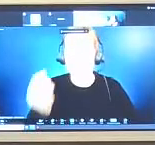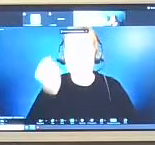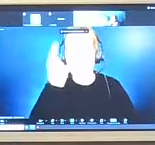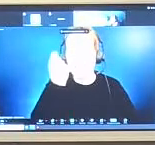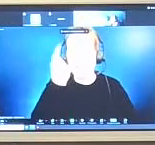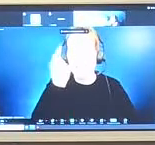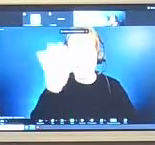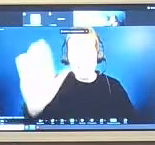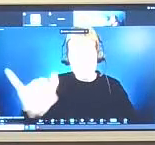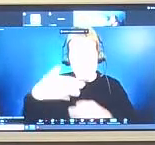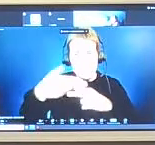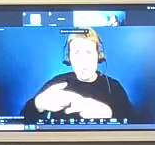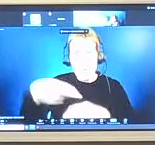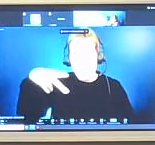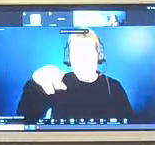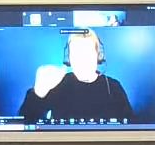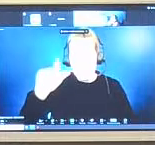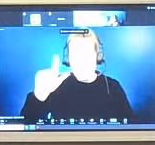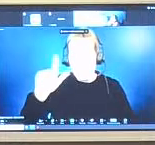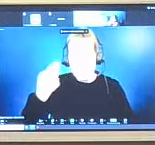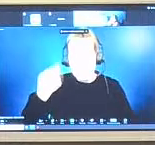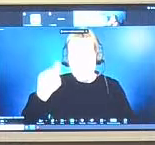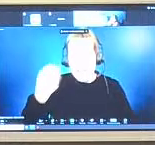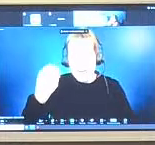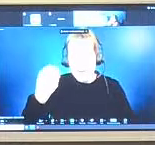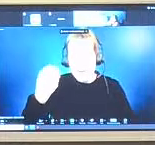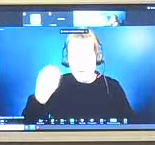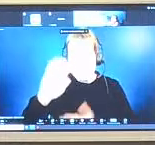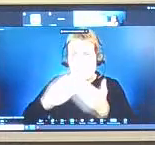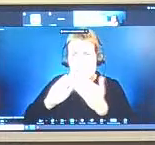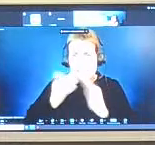that? Please.